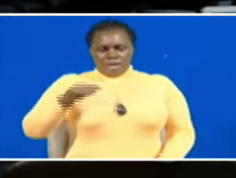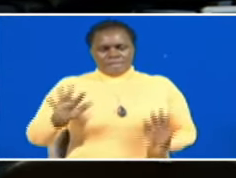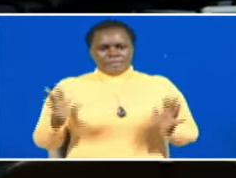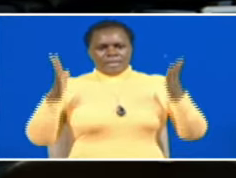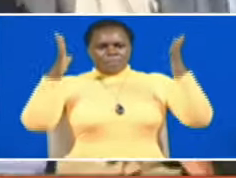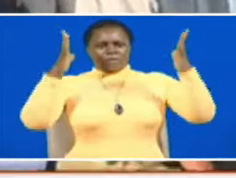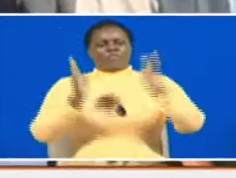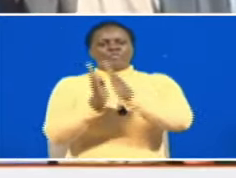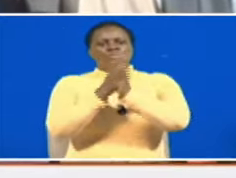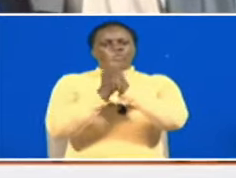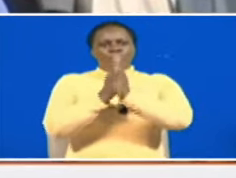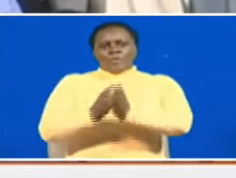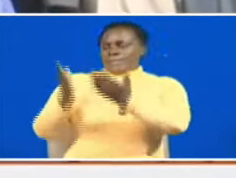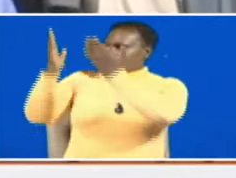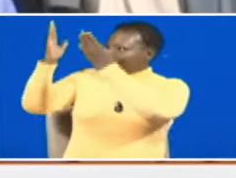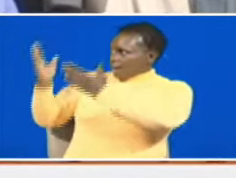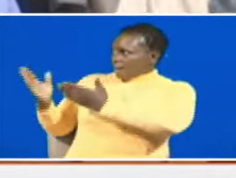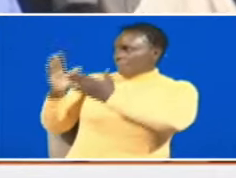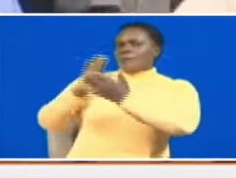celebrations.